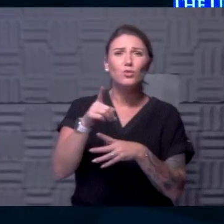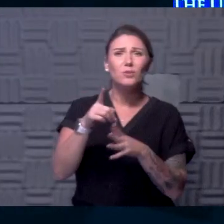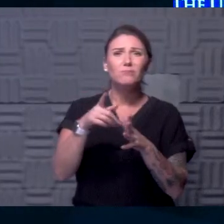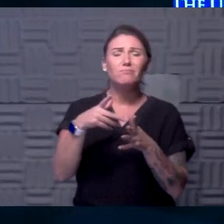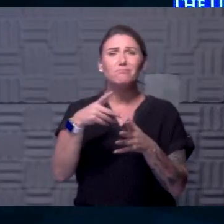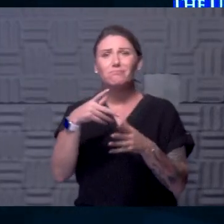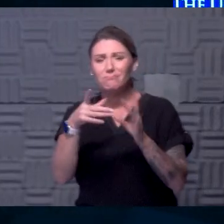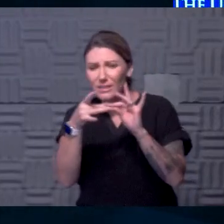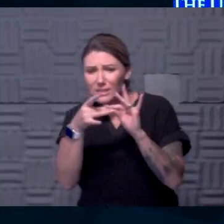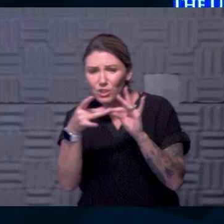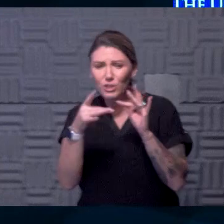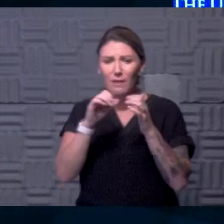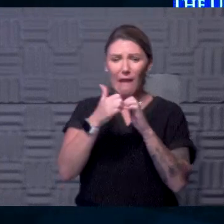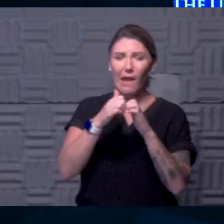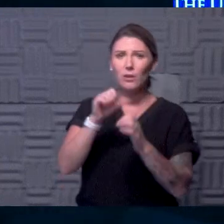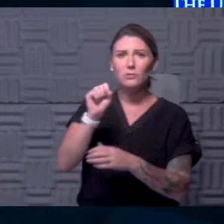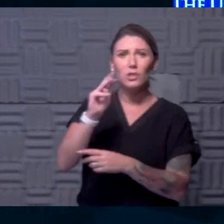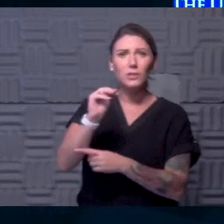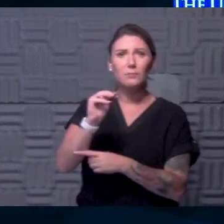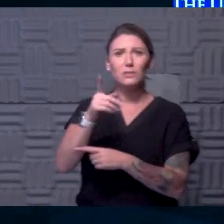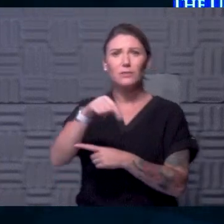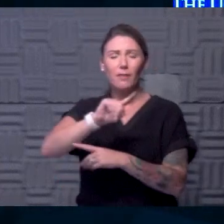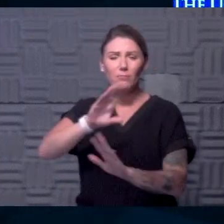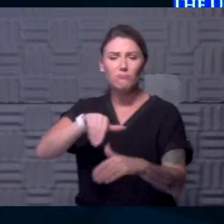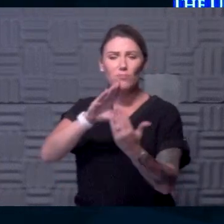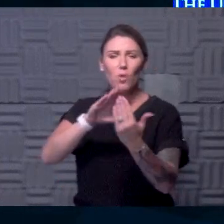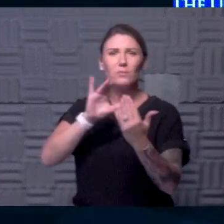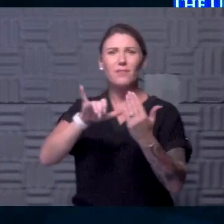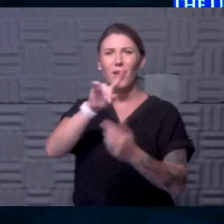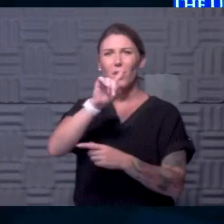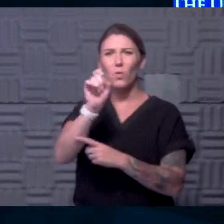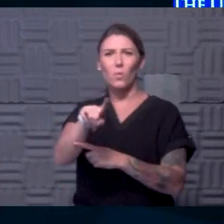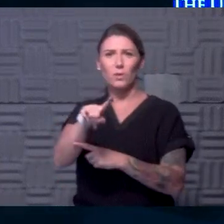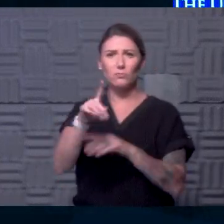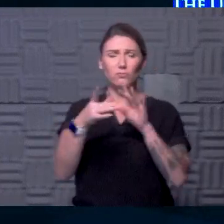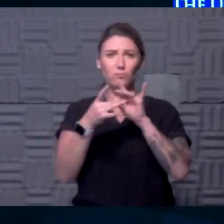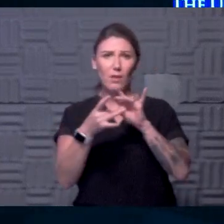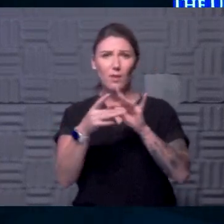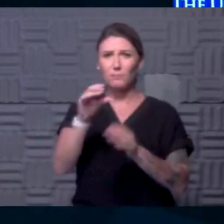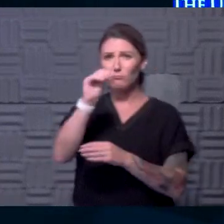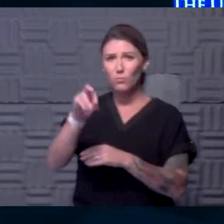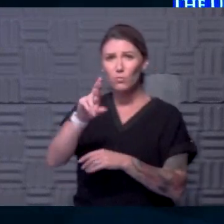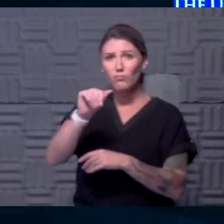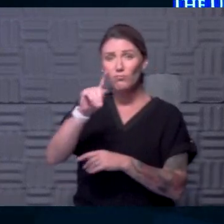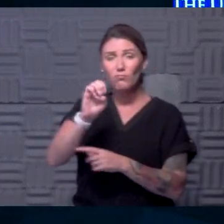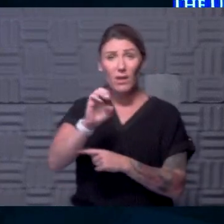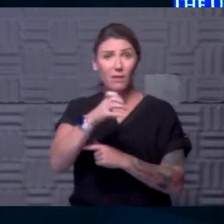was approaching theirs last night as they looked at this question. Any other follow-up comments about that?